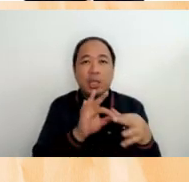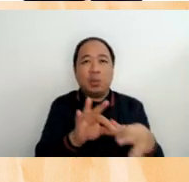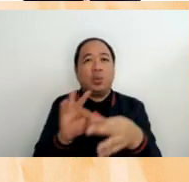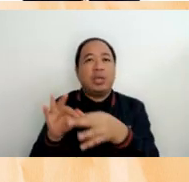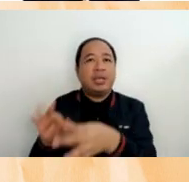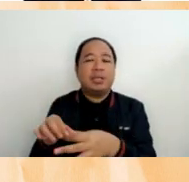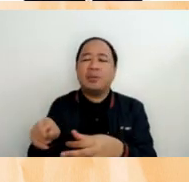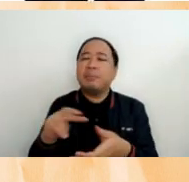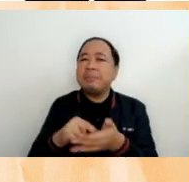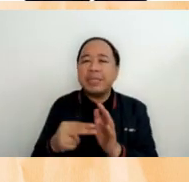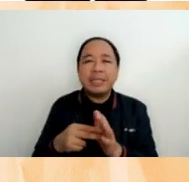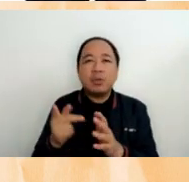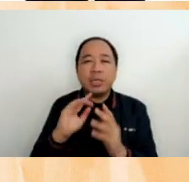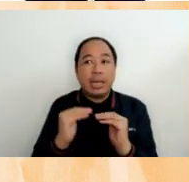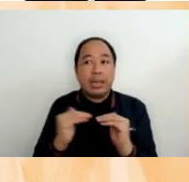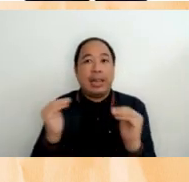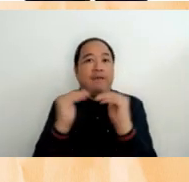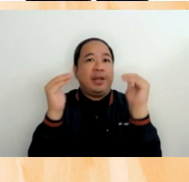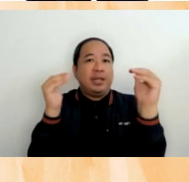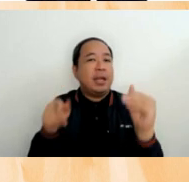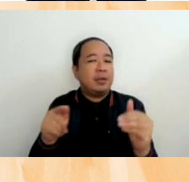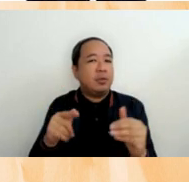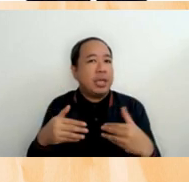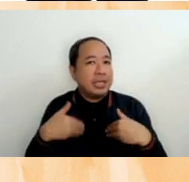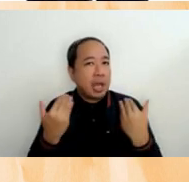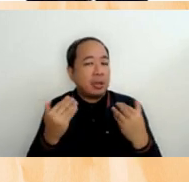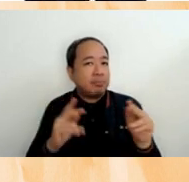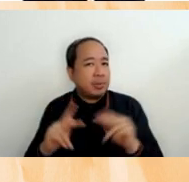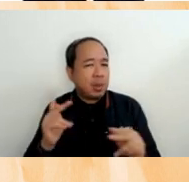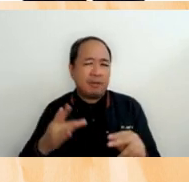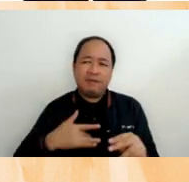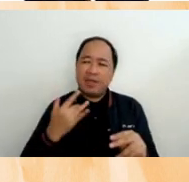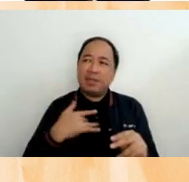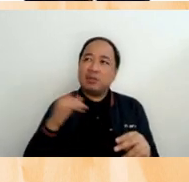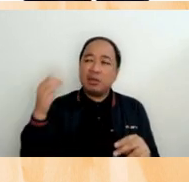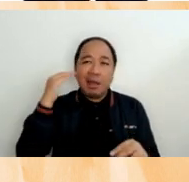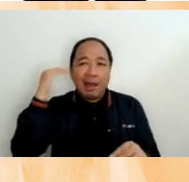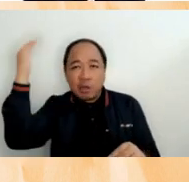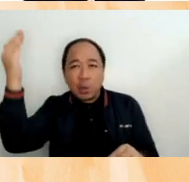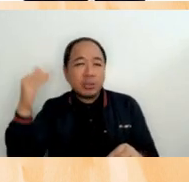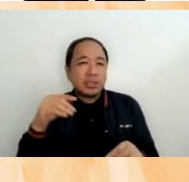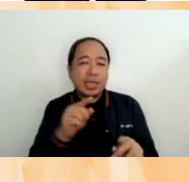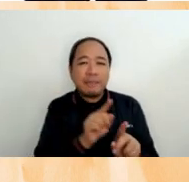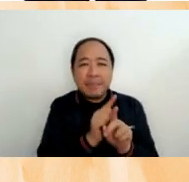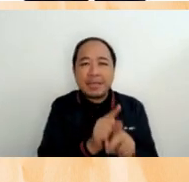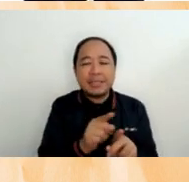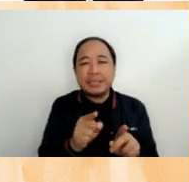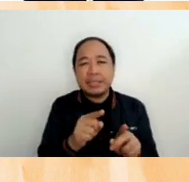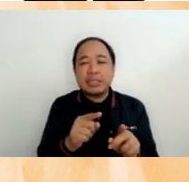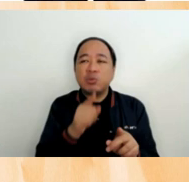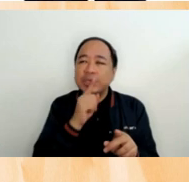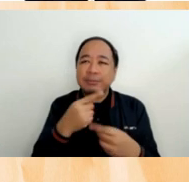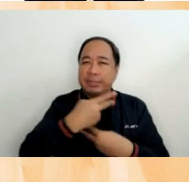about them. Di ba ang ganda? They care about them and are invested in their success. So that's the definition